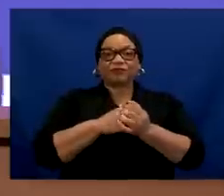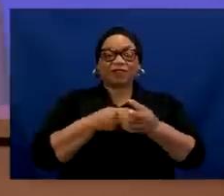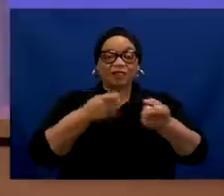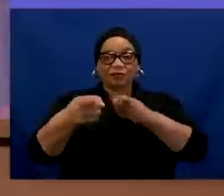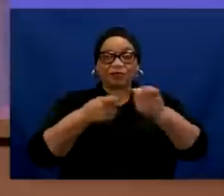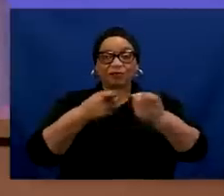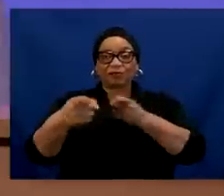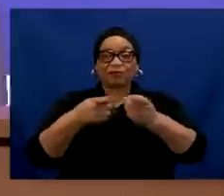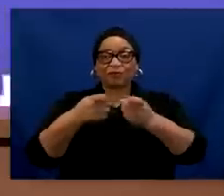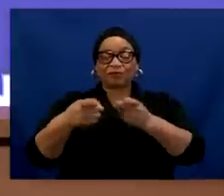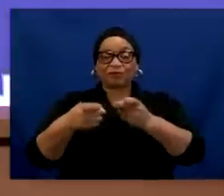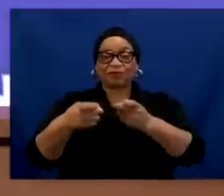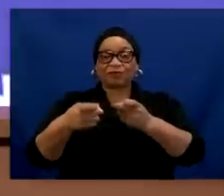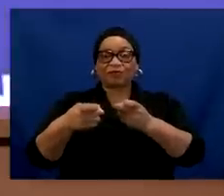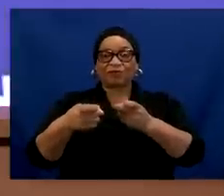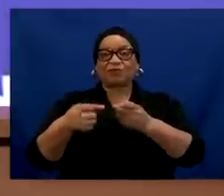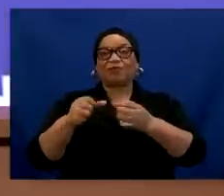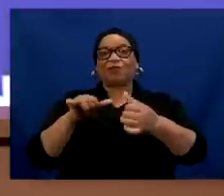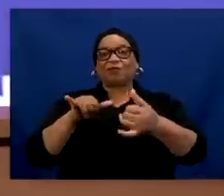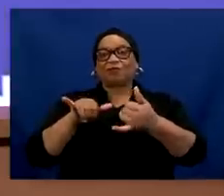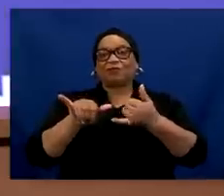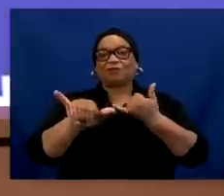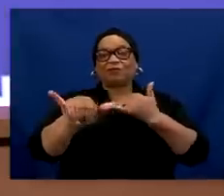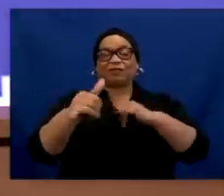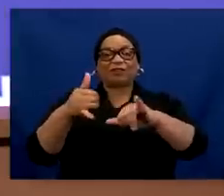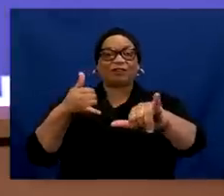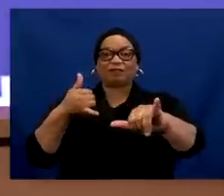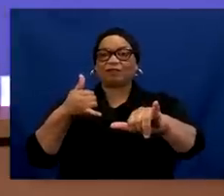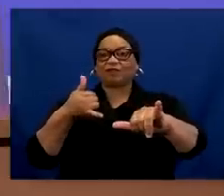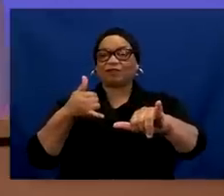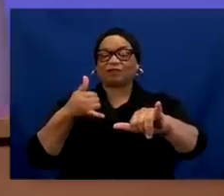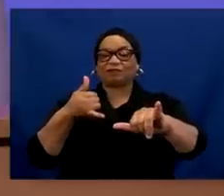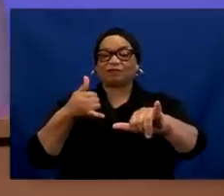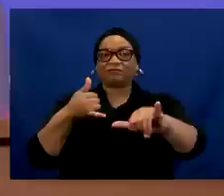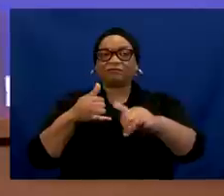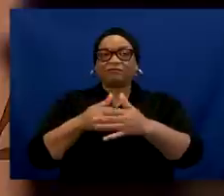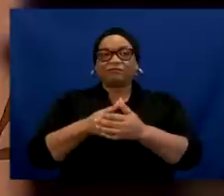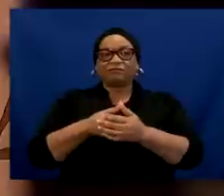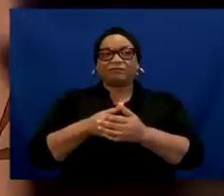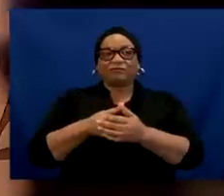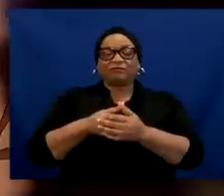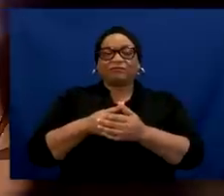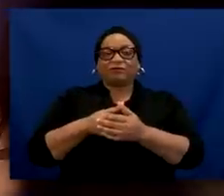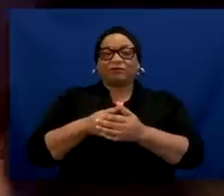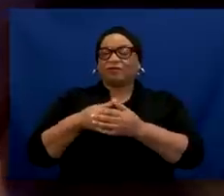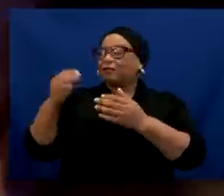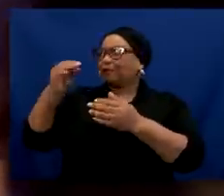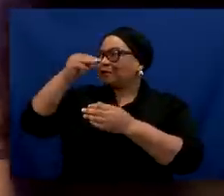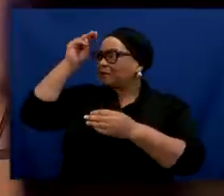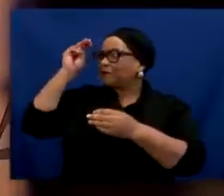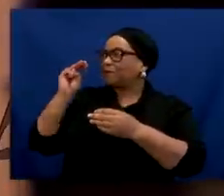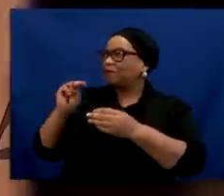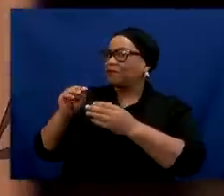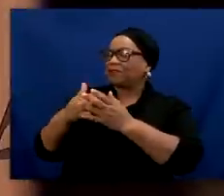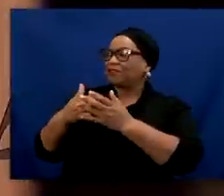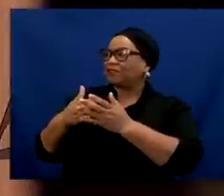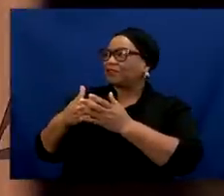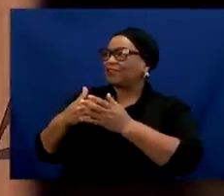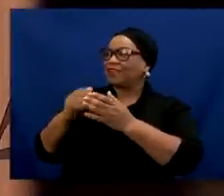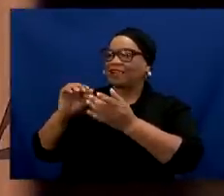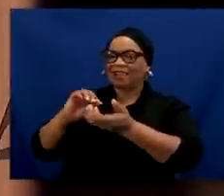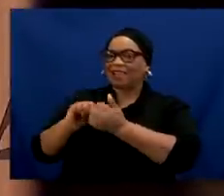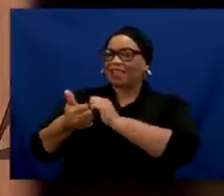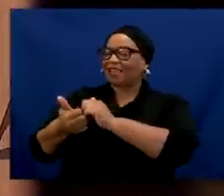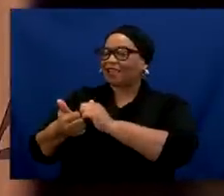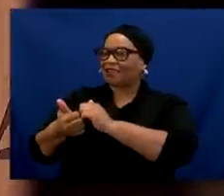kingdom, and of his kingdom there shall be no end. Then said Mary unto the angel, How shall this